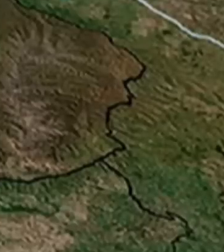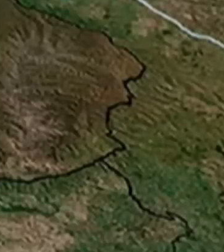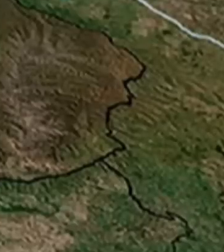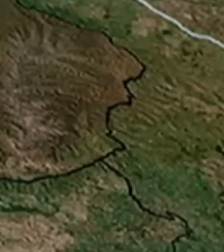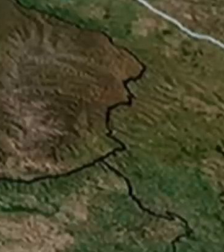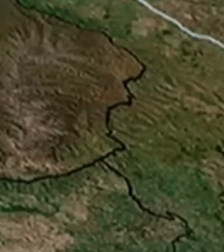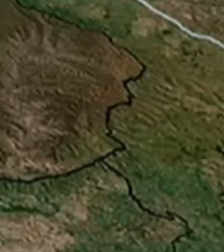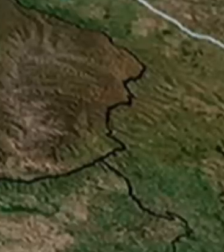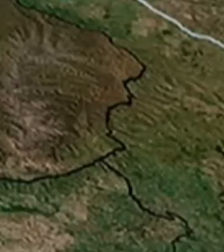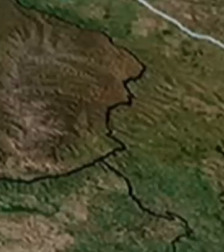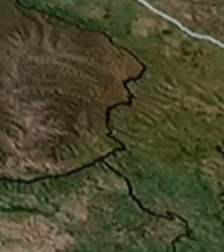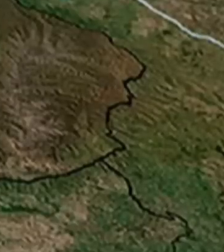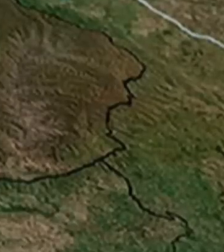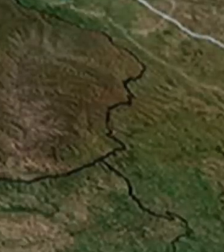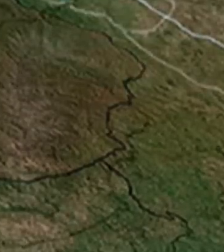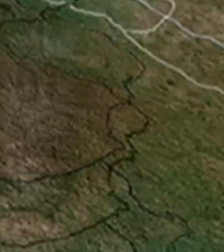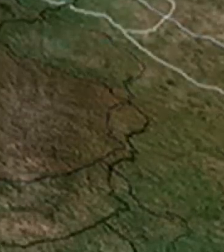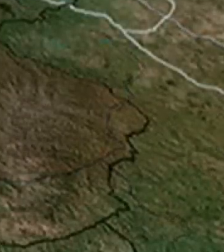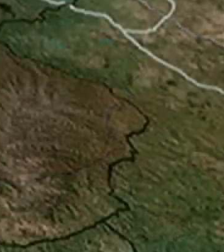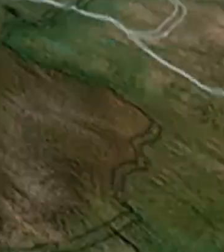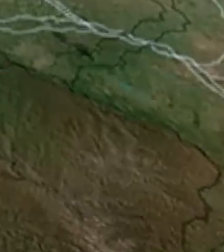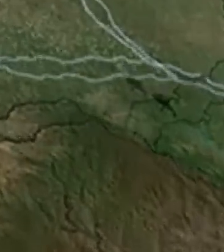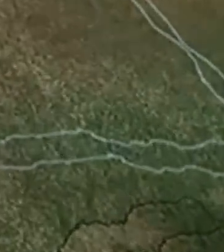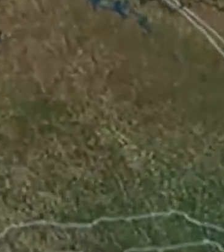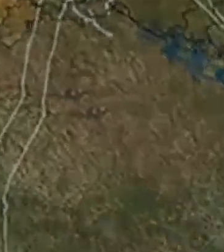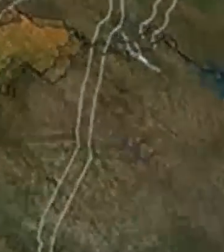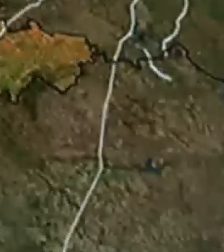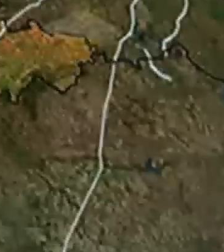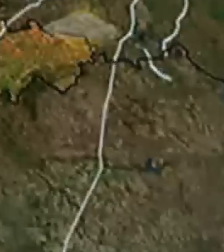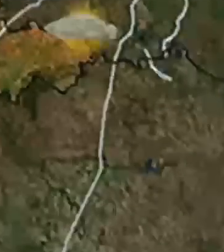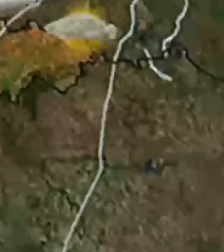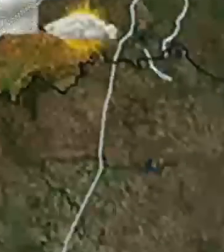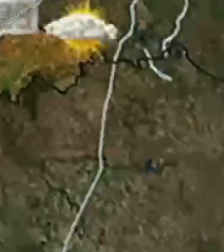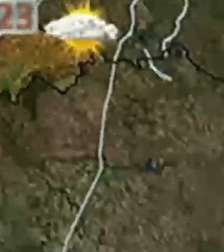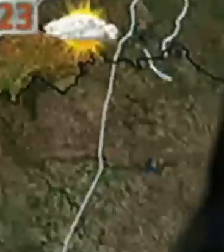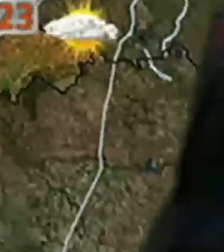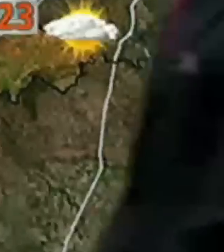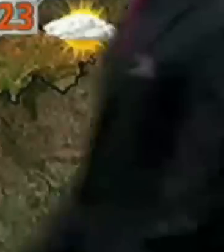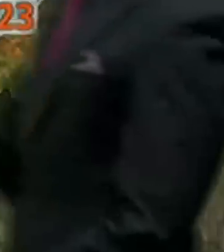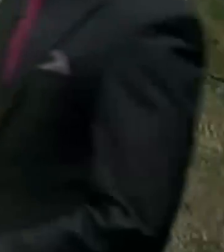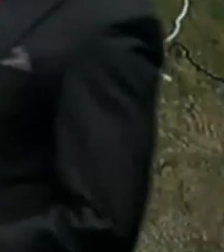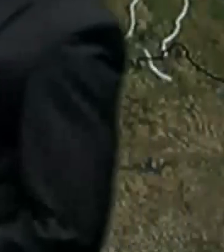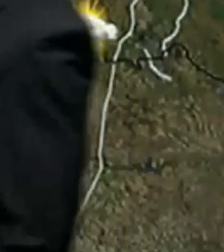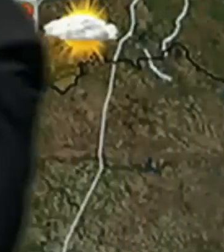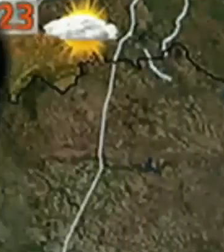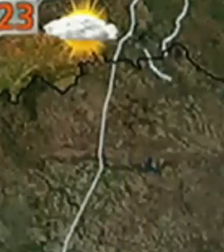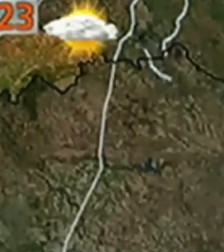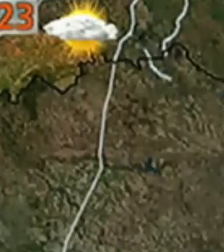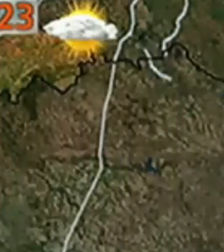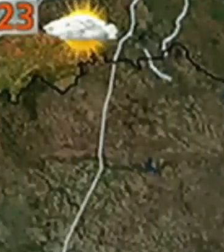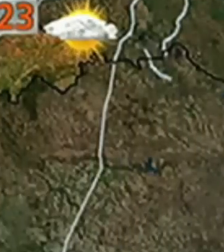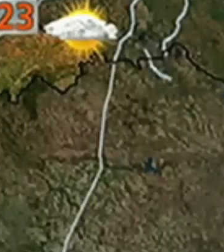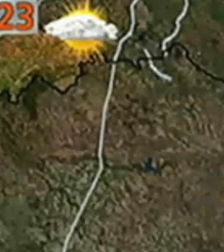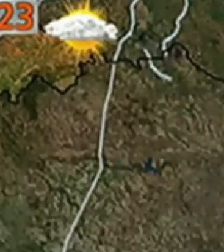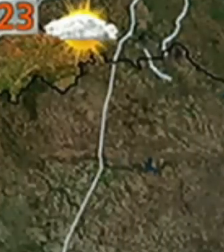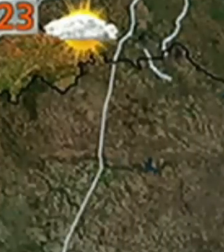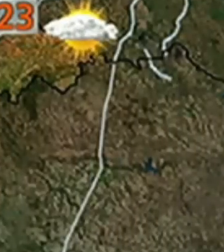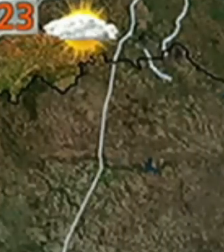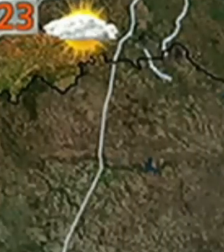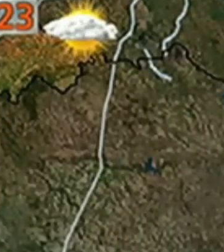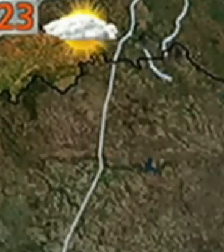Sasolburg Bethlehem le gona go bontšha go tla ba go fodile ke tša 10 digrata re lebela province ya North West province go bontšha go tla ba go fodile gona ka kwa go la Tosca ke